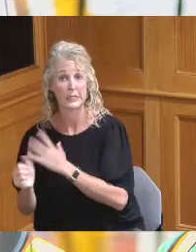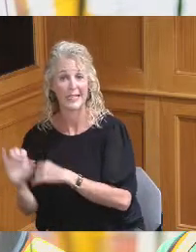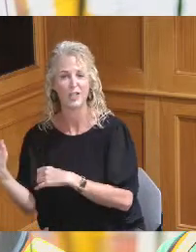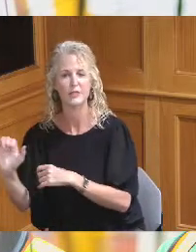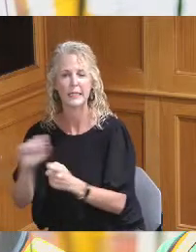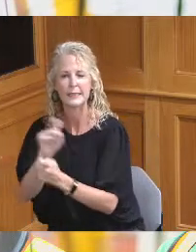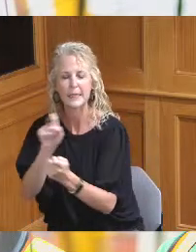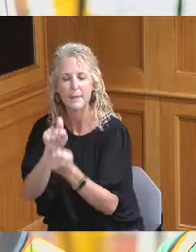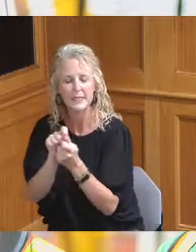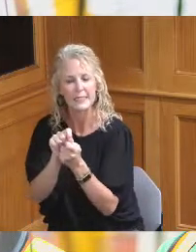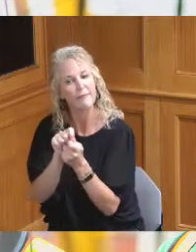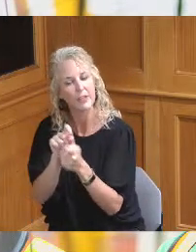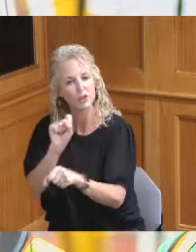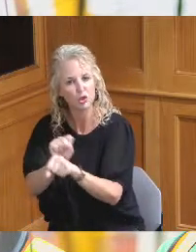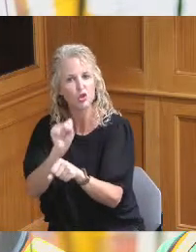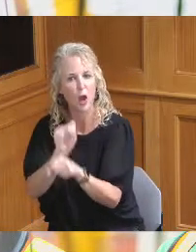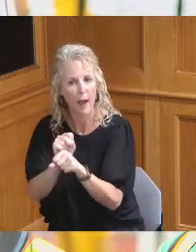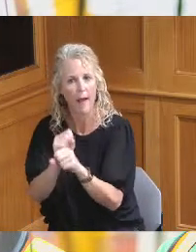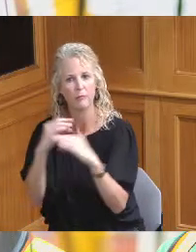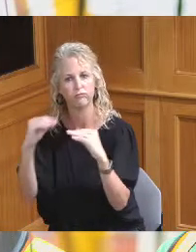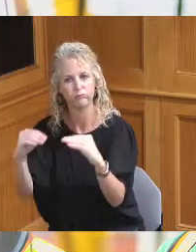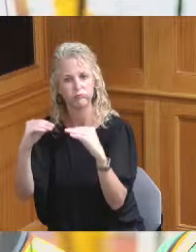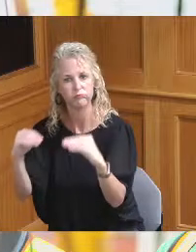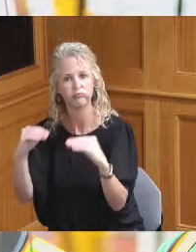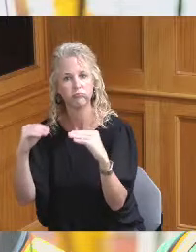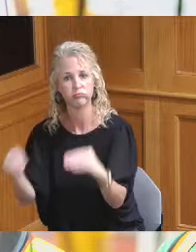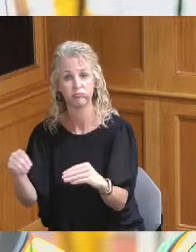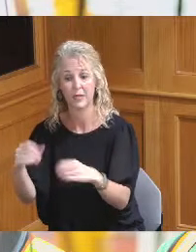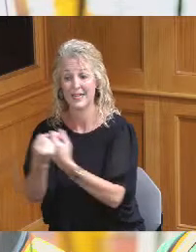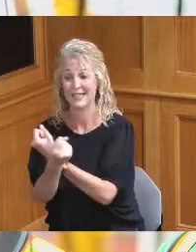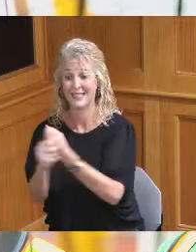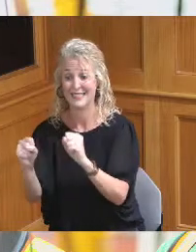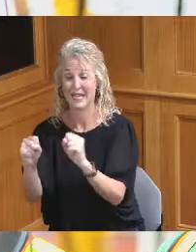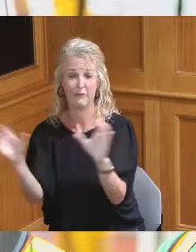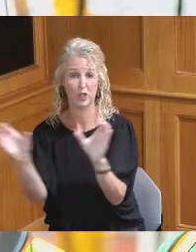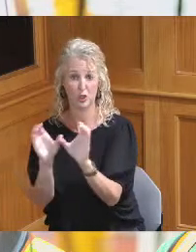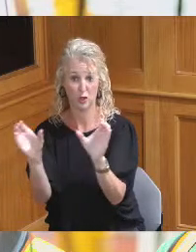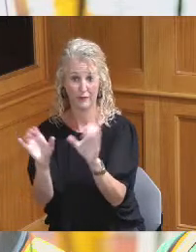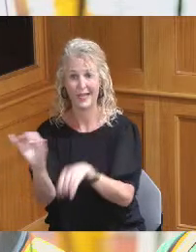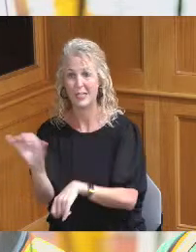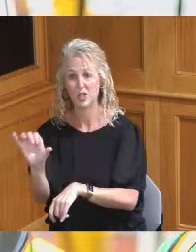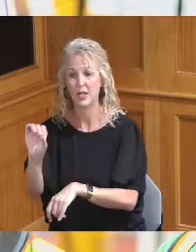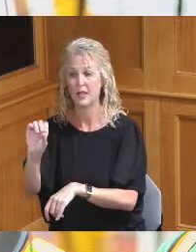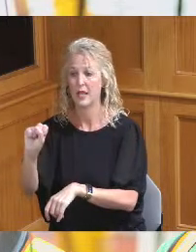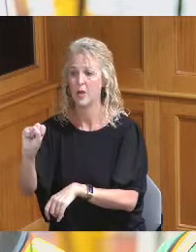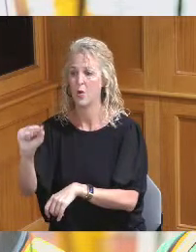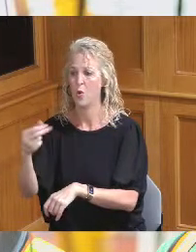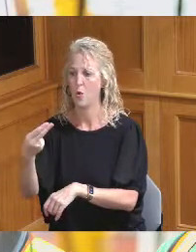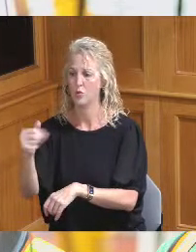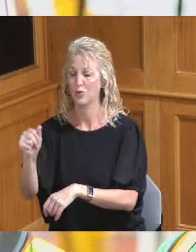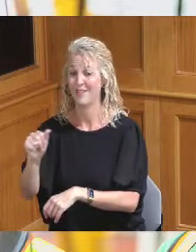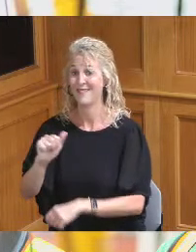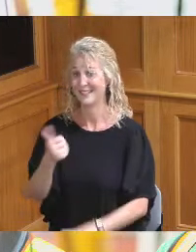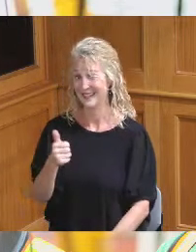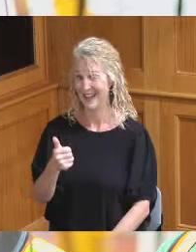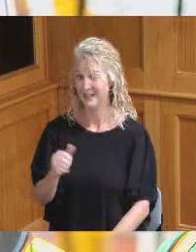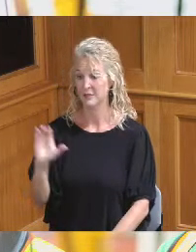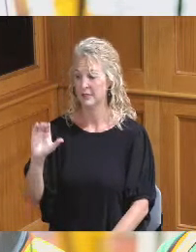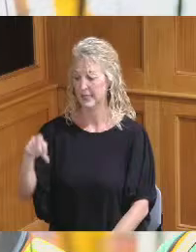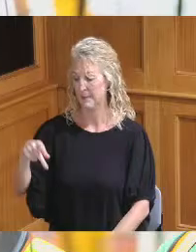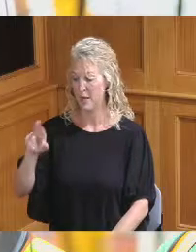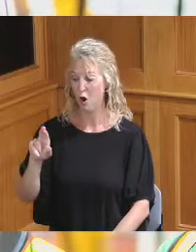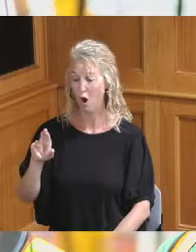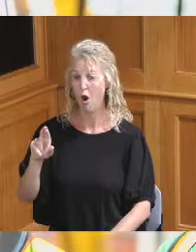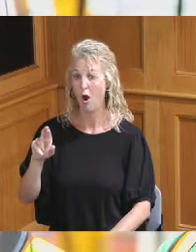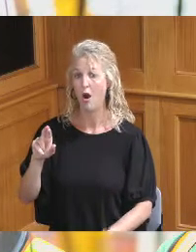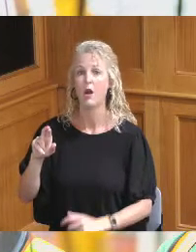trade-specific instruction, as well as safety certifications, including OSHA 10, CPR, the Fundamentals